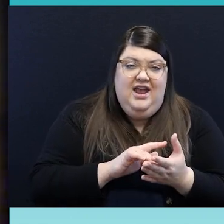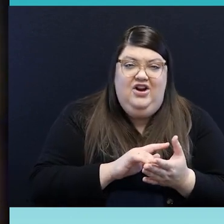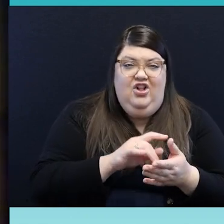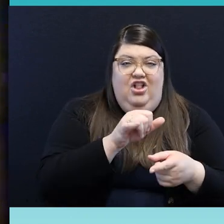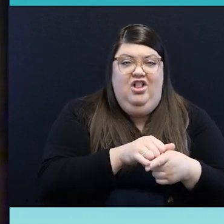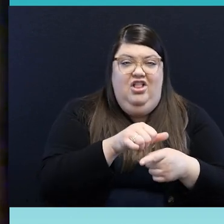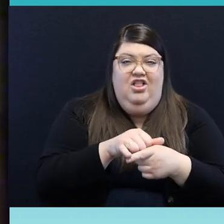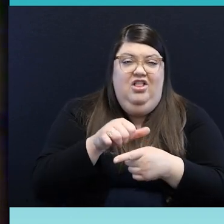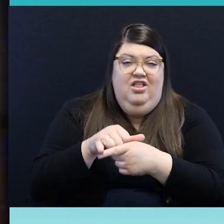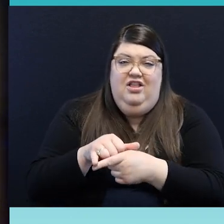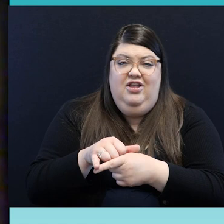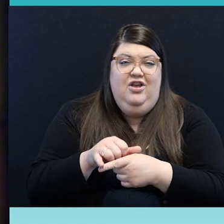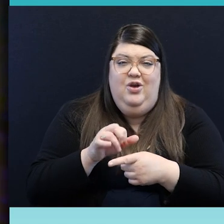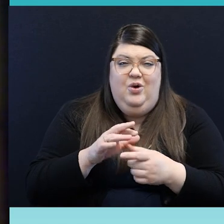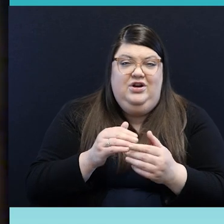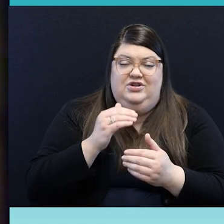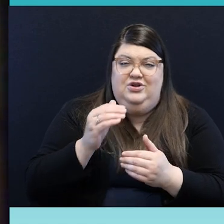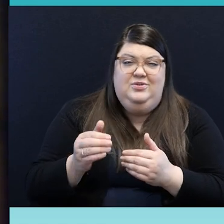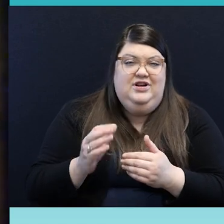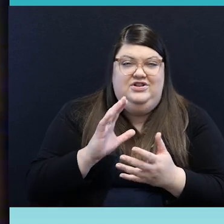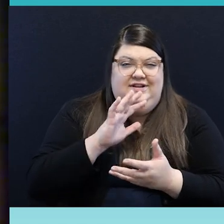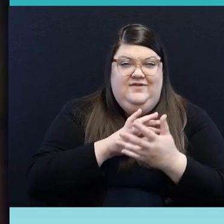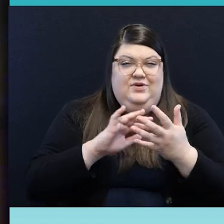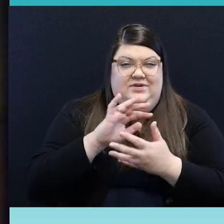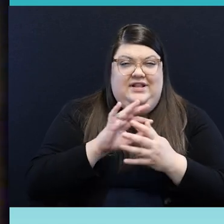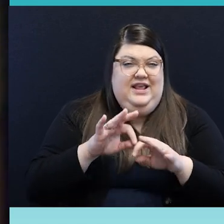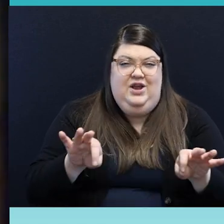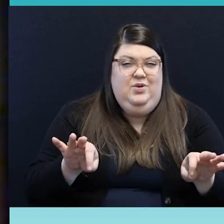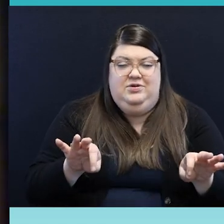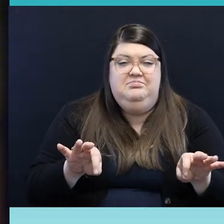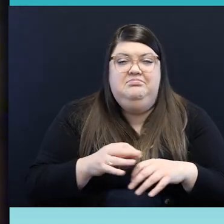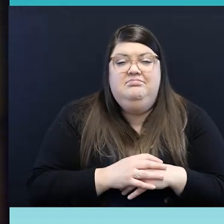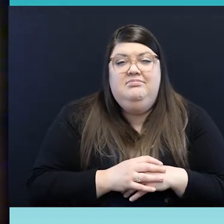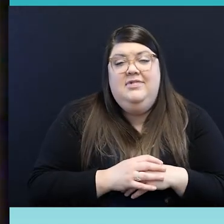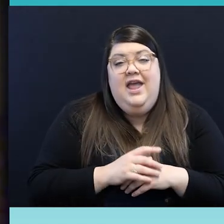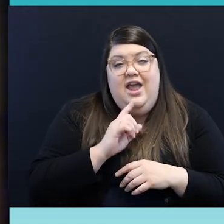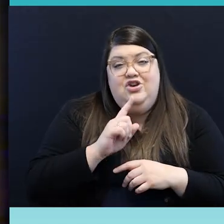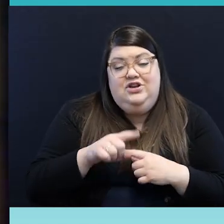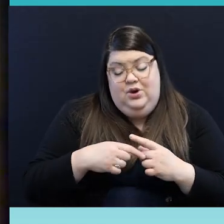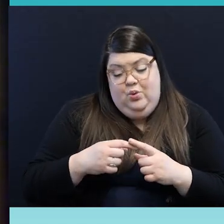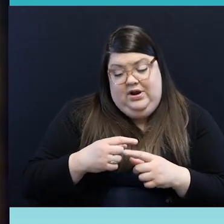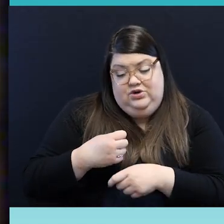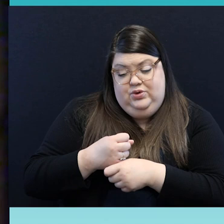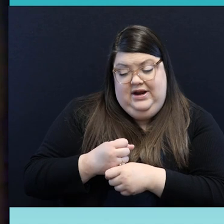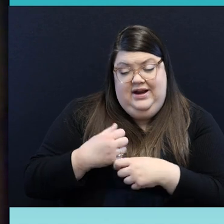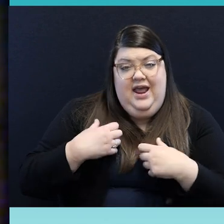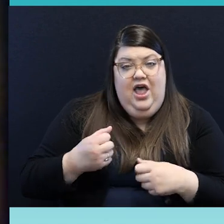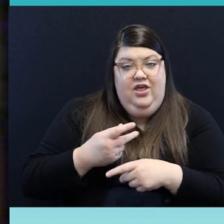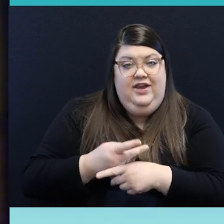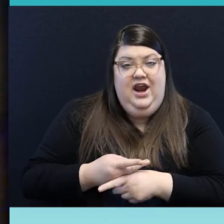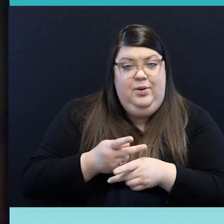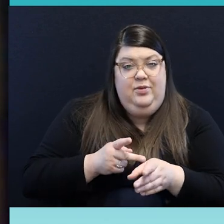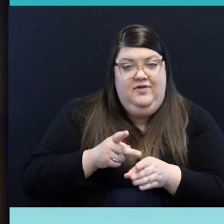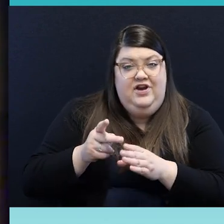medicalized or full of legalese. In fact, when it was created, healthcare professionals were consulted, as